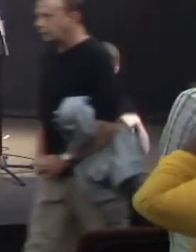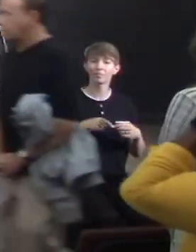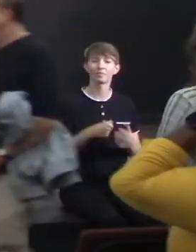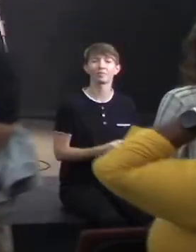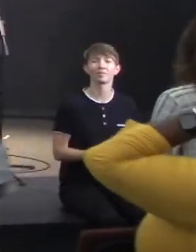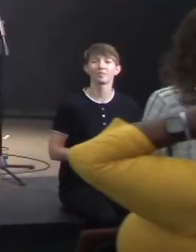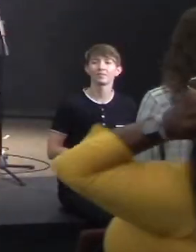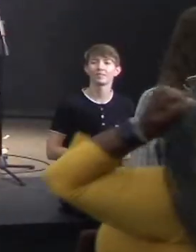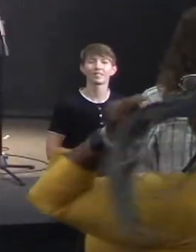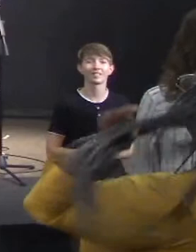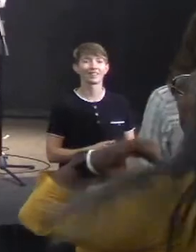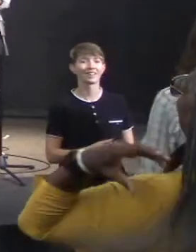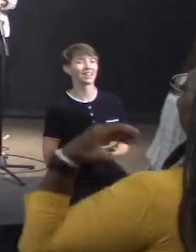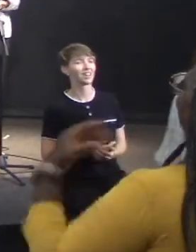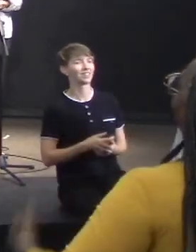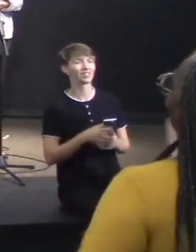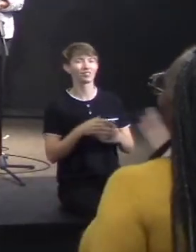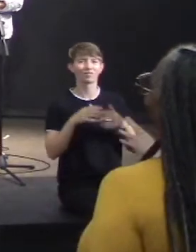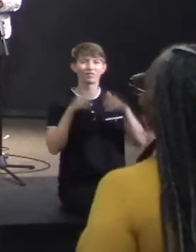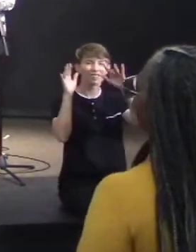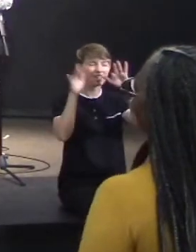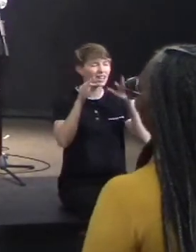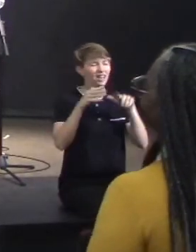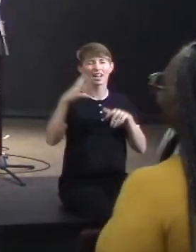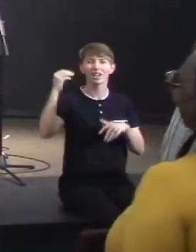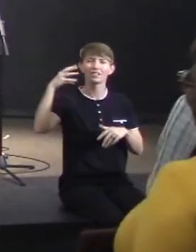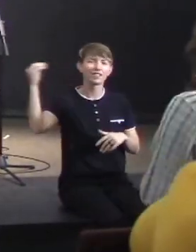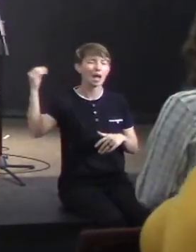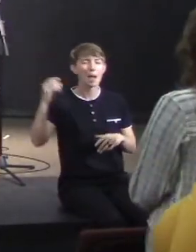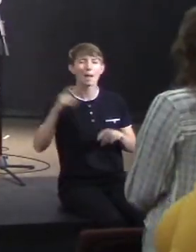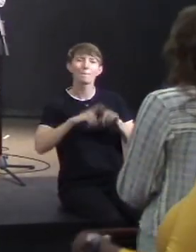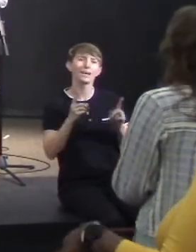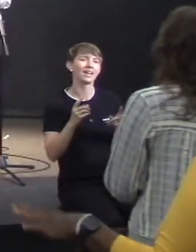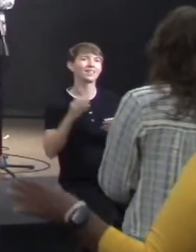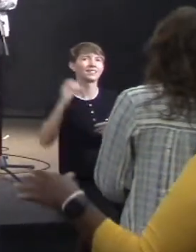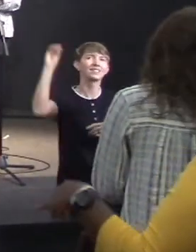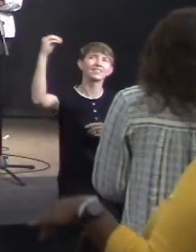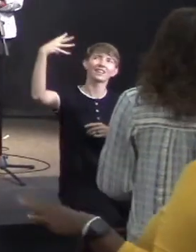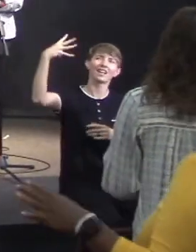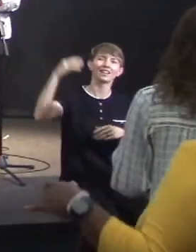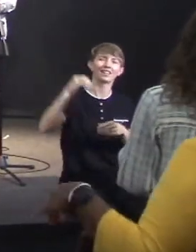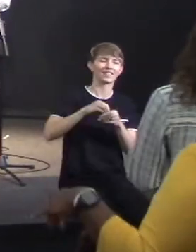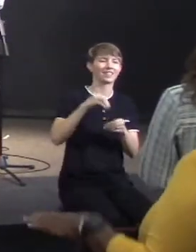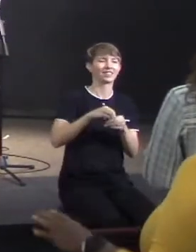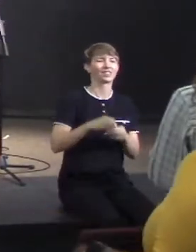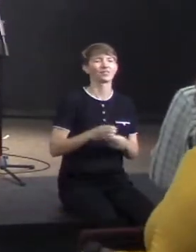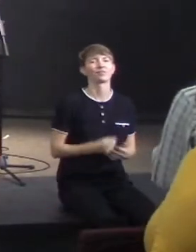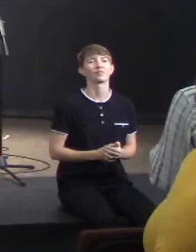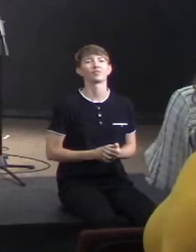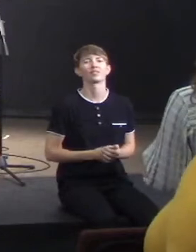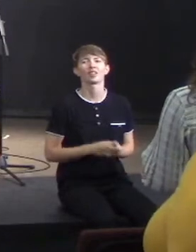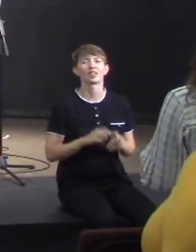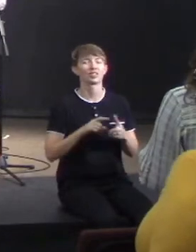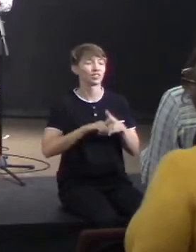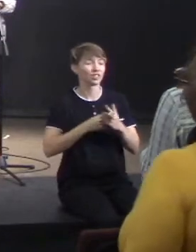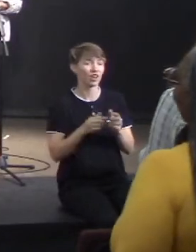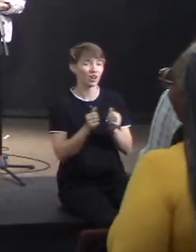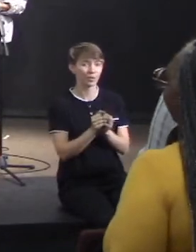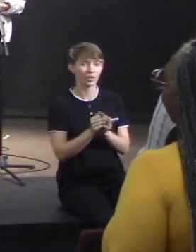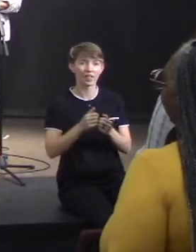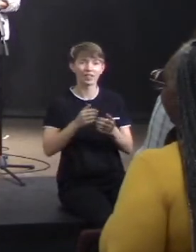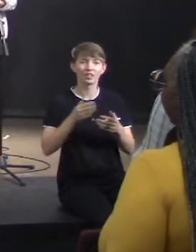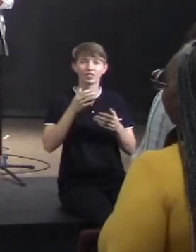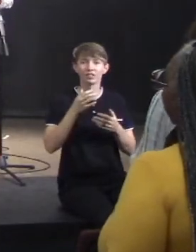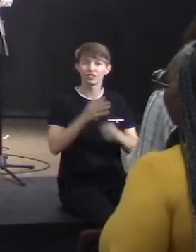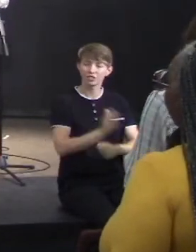now. It's gray outside, but it's sunny in here. Come on. We're going to start with a song. We're going to start with a little bit of